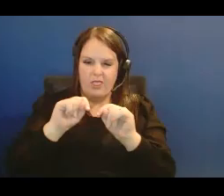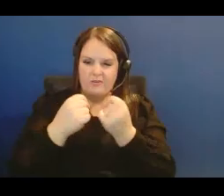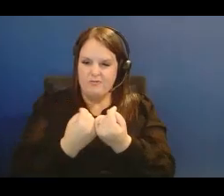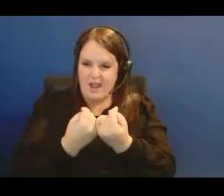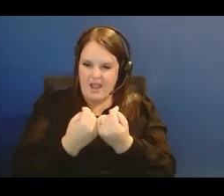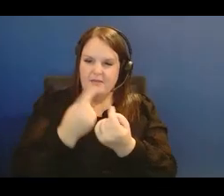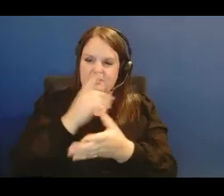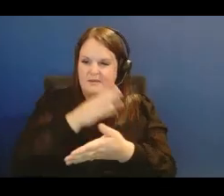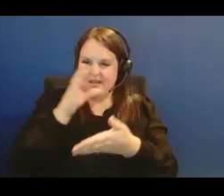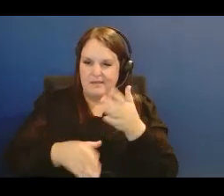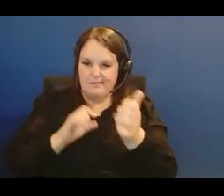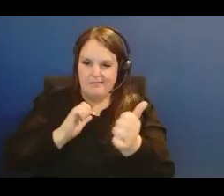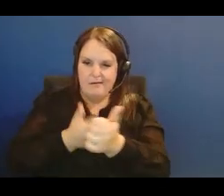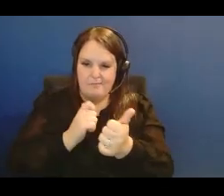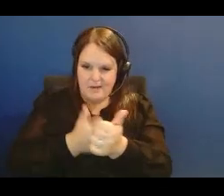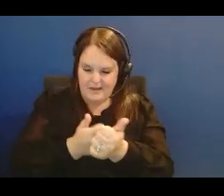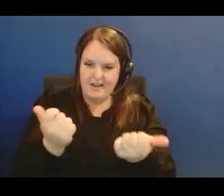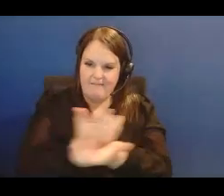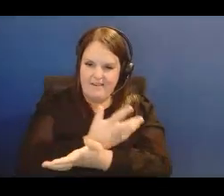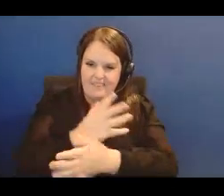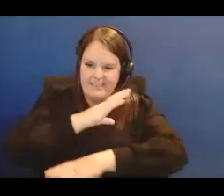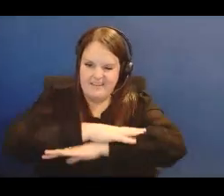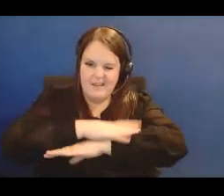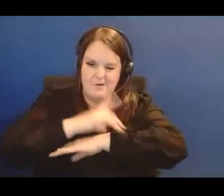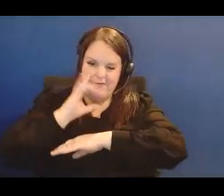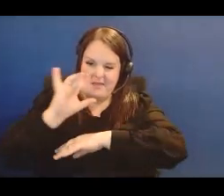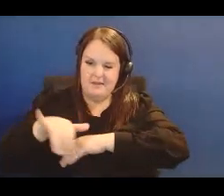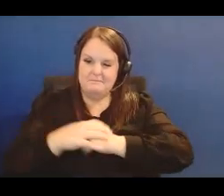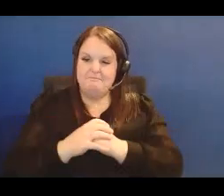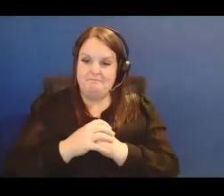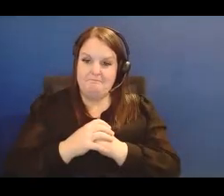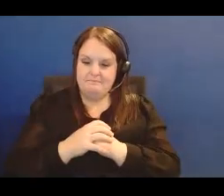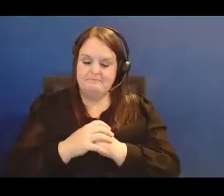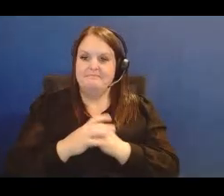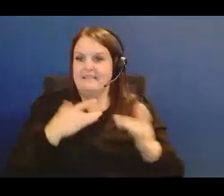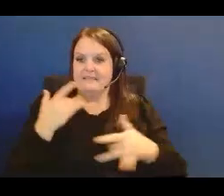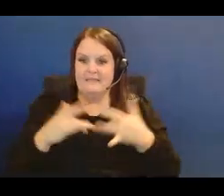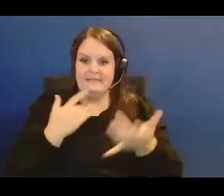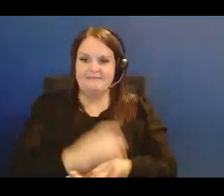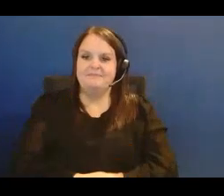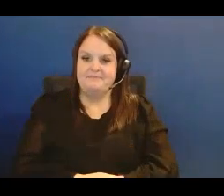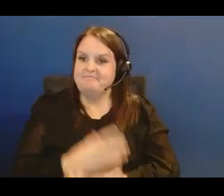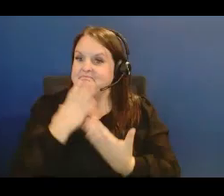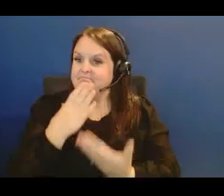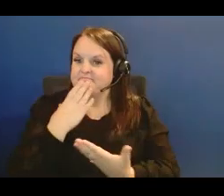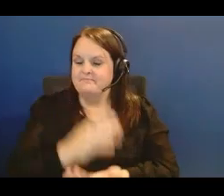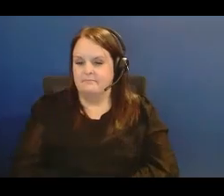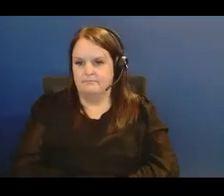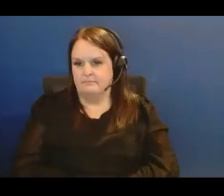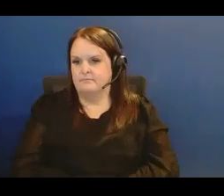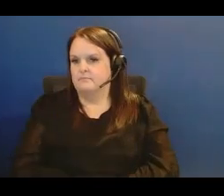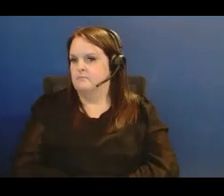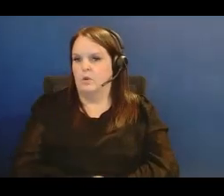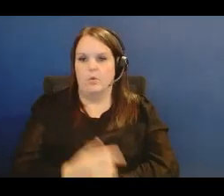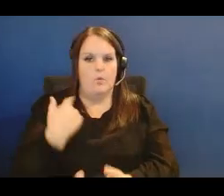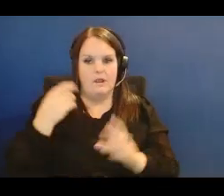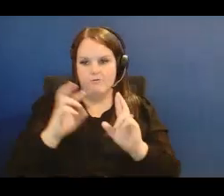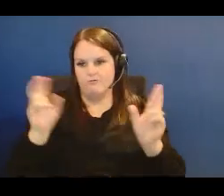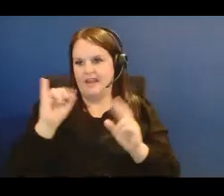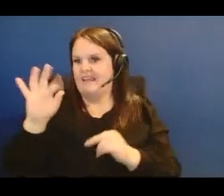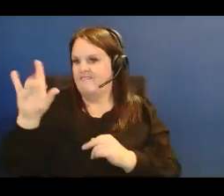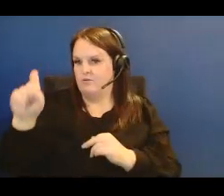completely updated and at the table for that. So it's exciting. Thank you. And know that we stand ready if ever you need